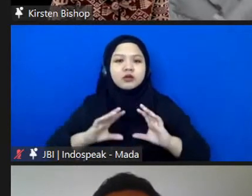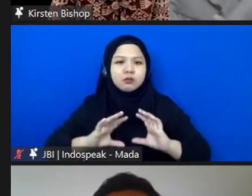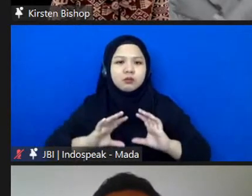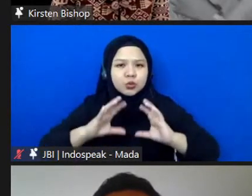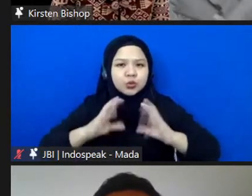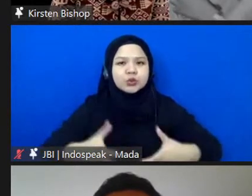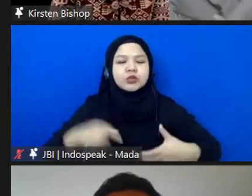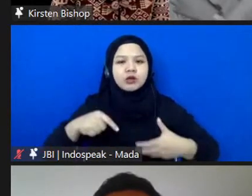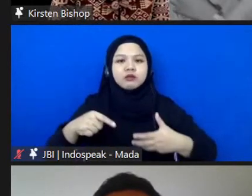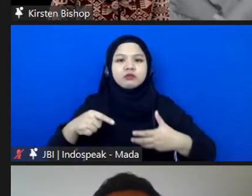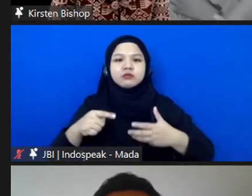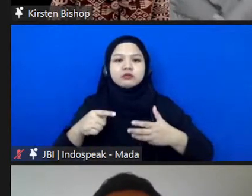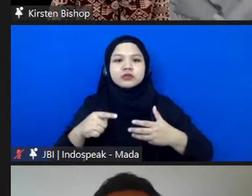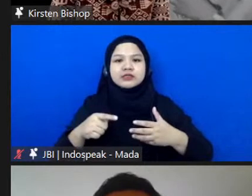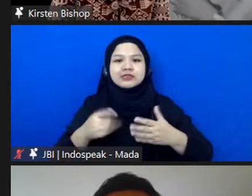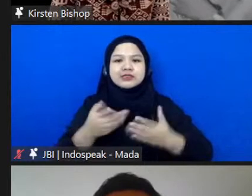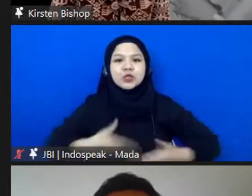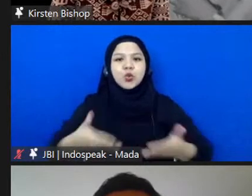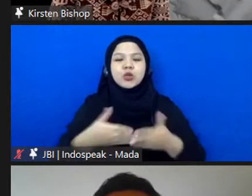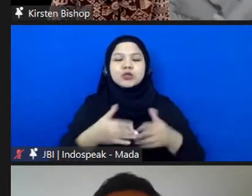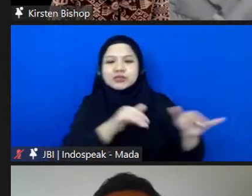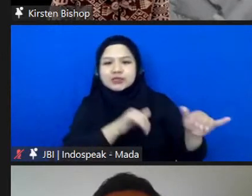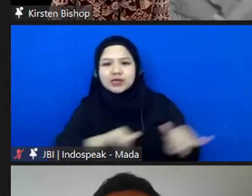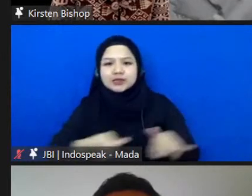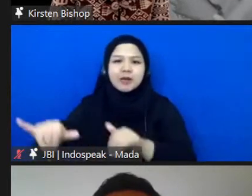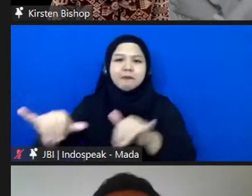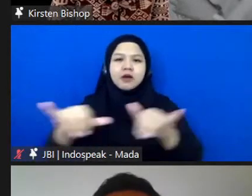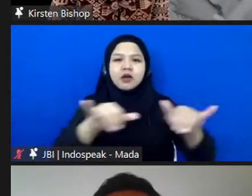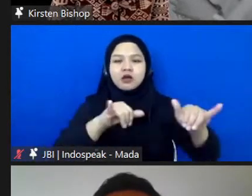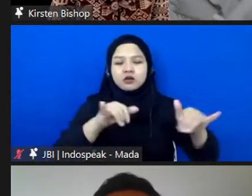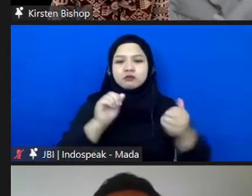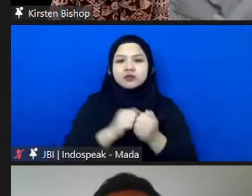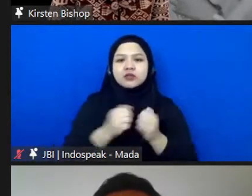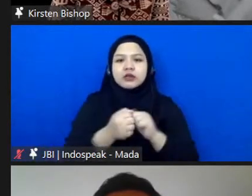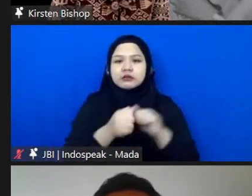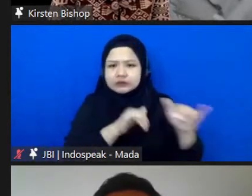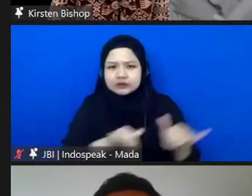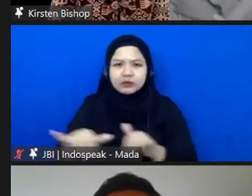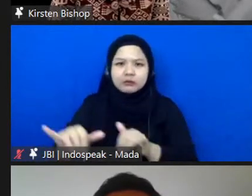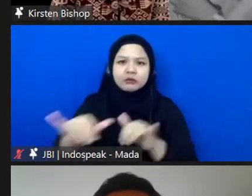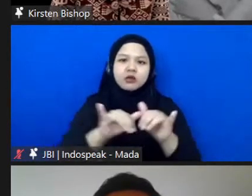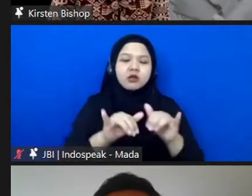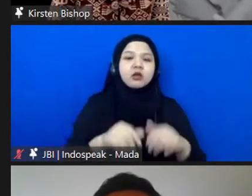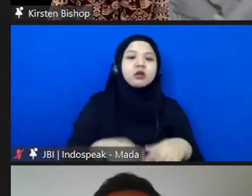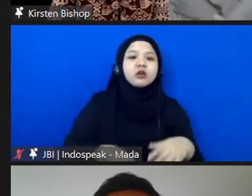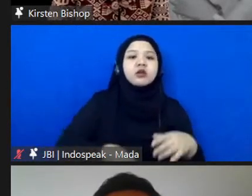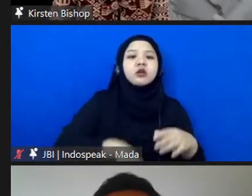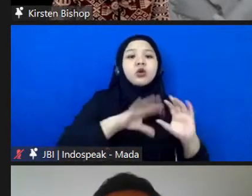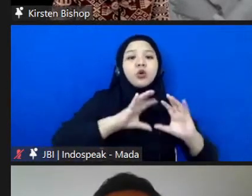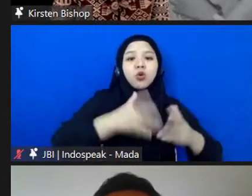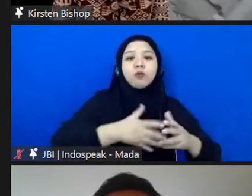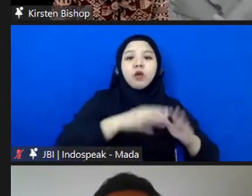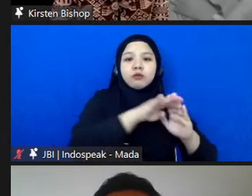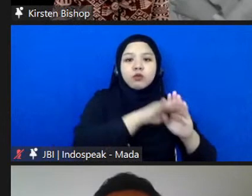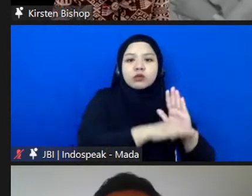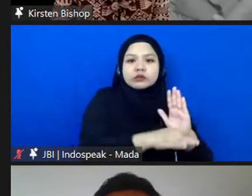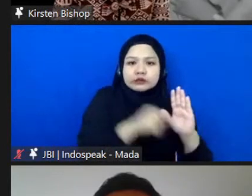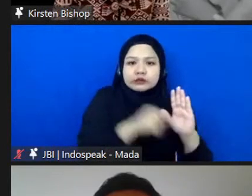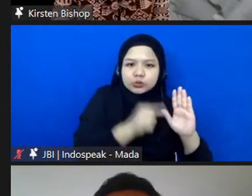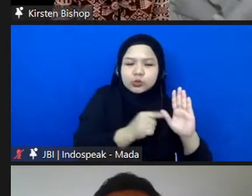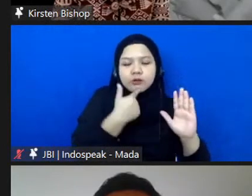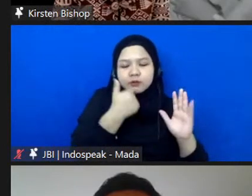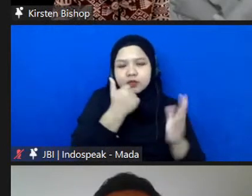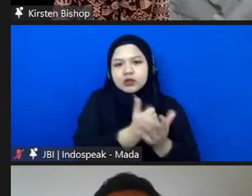with the same situation, with the same problem. Global policy now plays also a very important